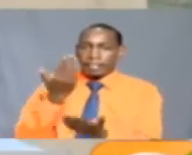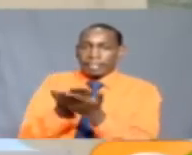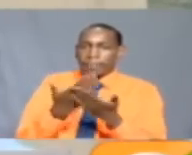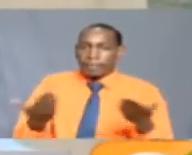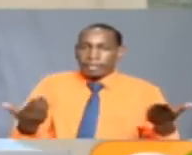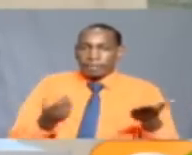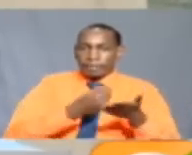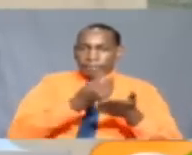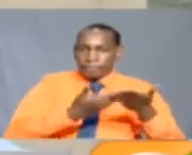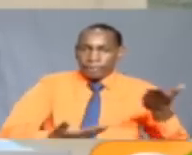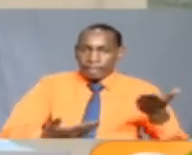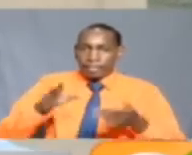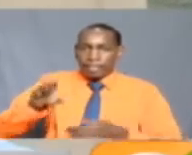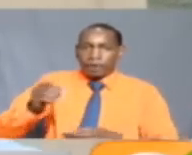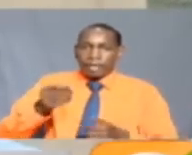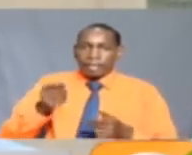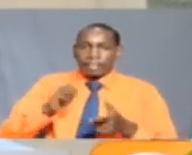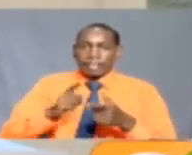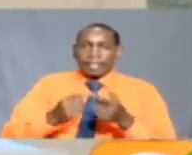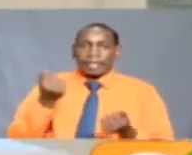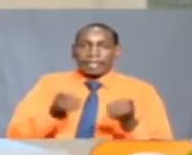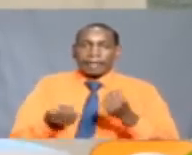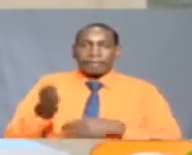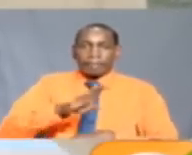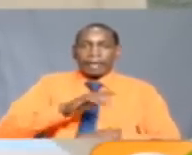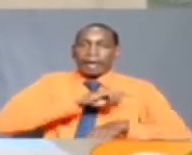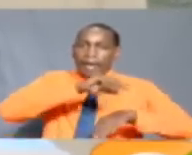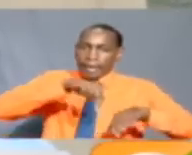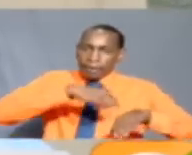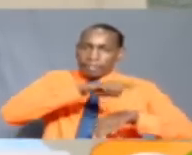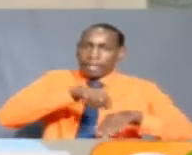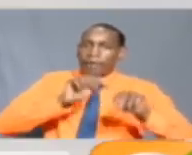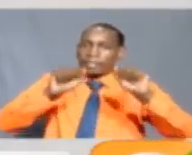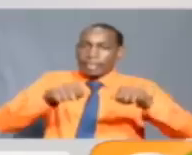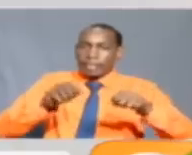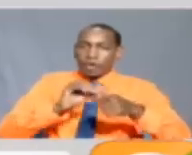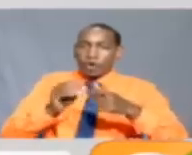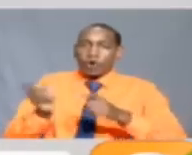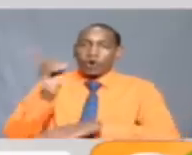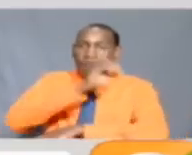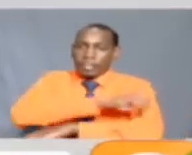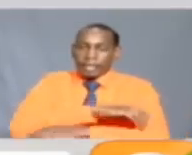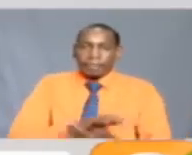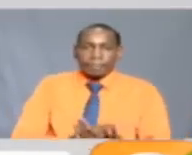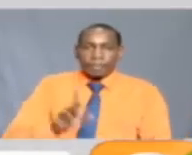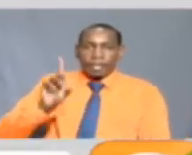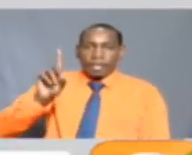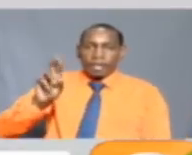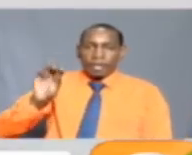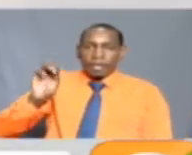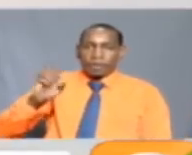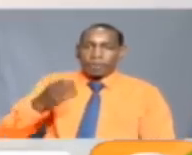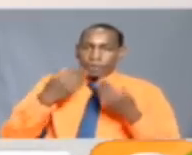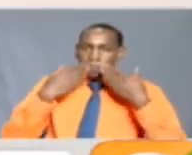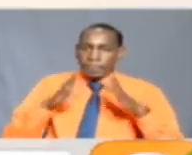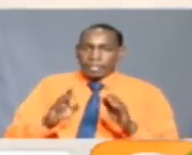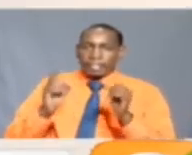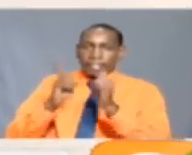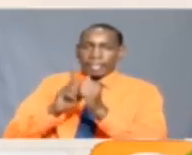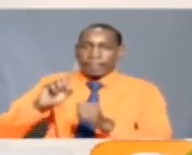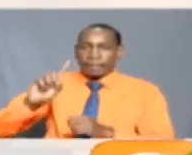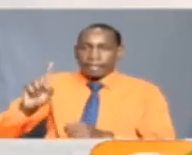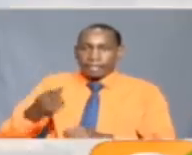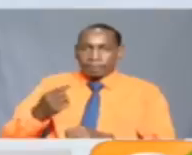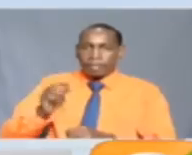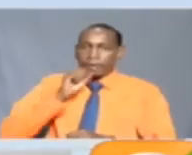forms, pick them up, and then drive them back. And that could take hours or, you know, it could take a day. The drone has already completed over